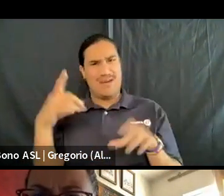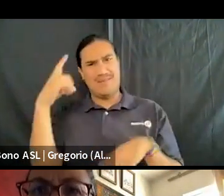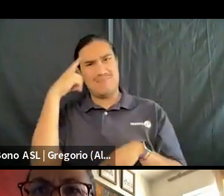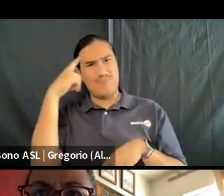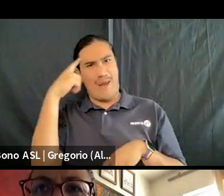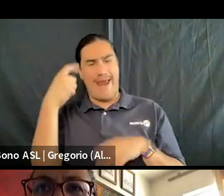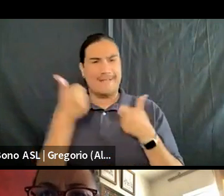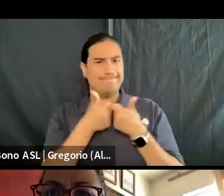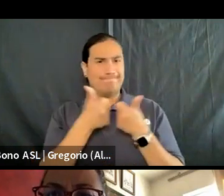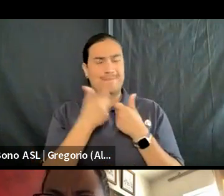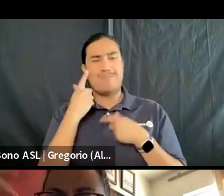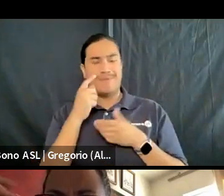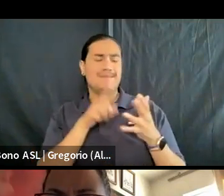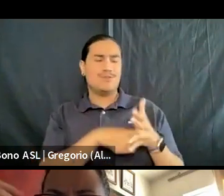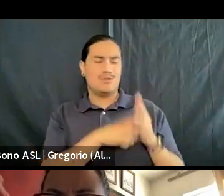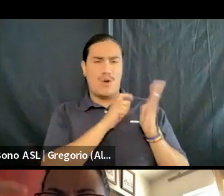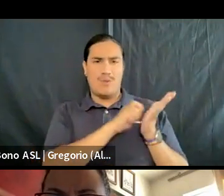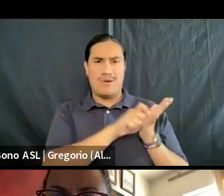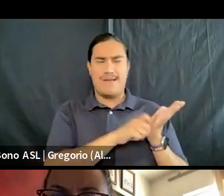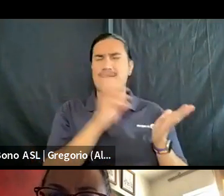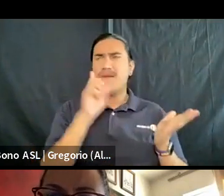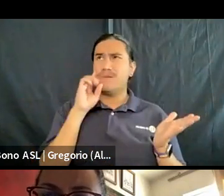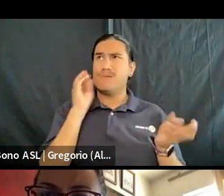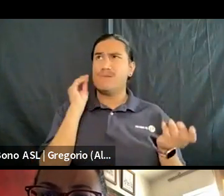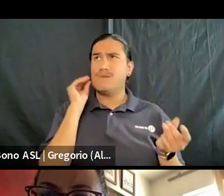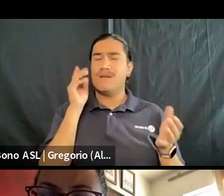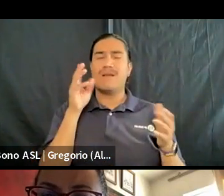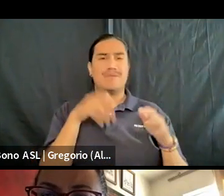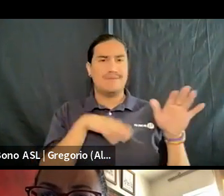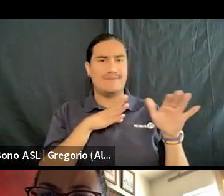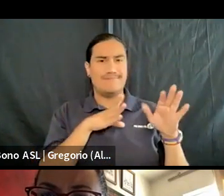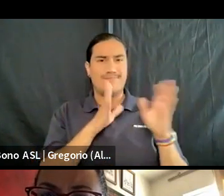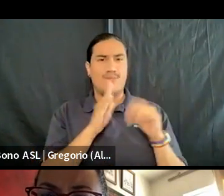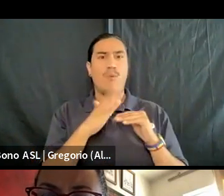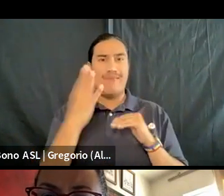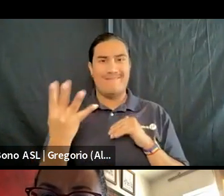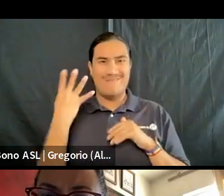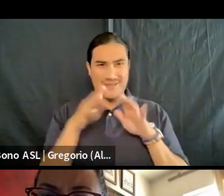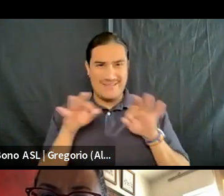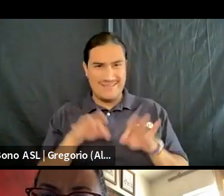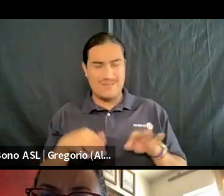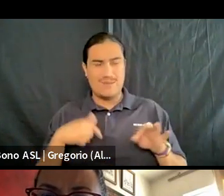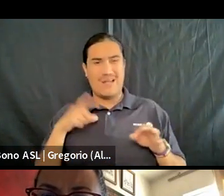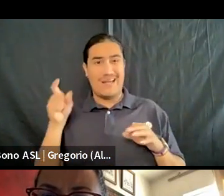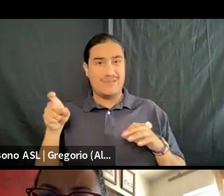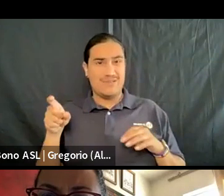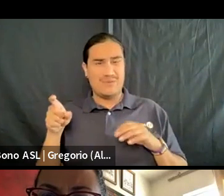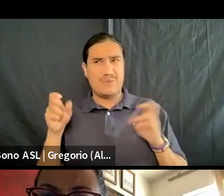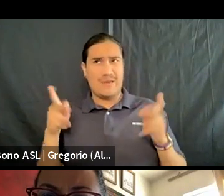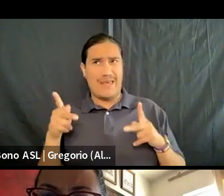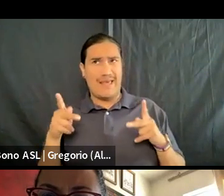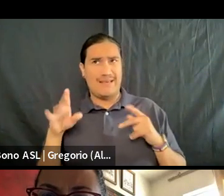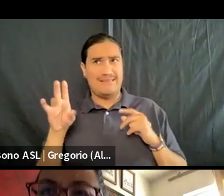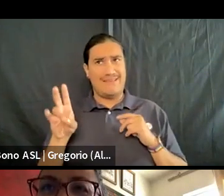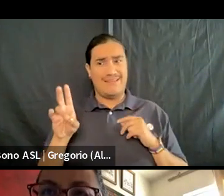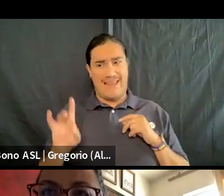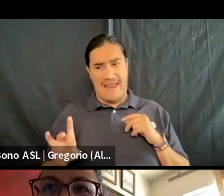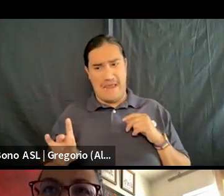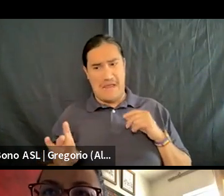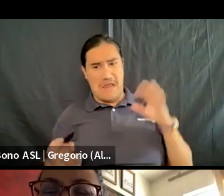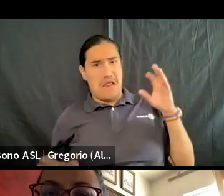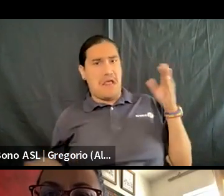was originally writing and then I was going past the four sentences. And so then I was having to take what would have been sentence 7 or 8 and